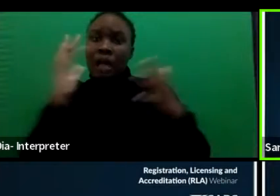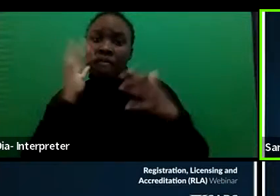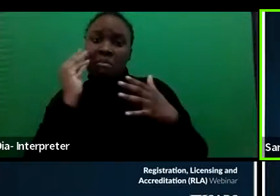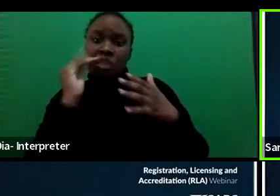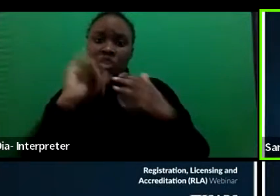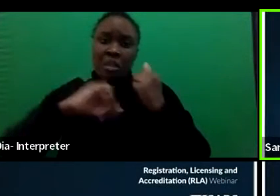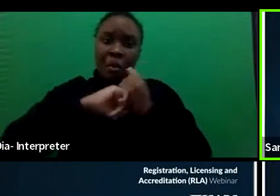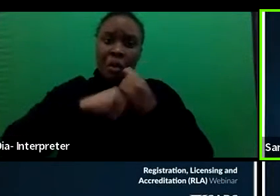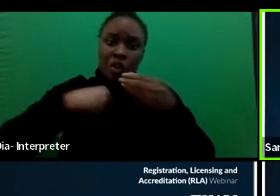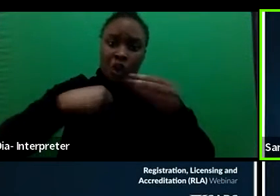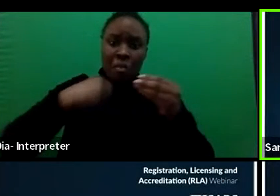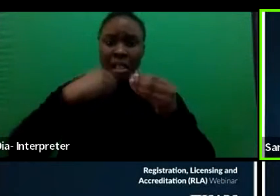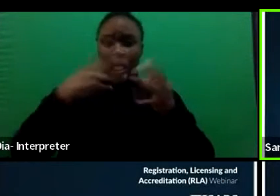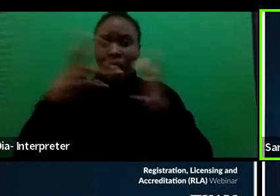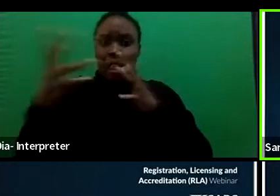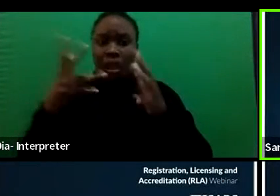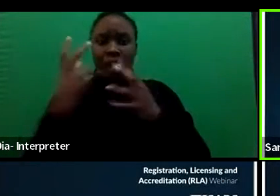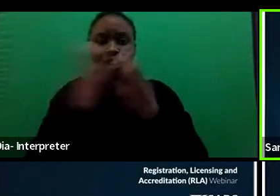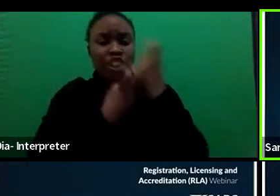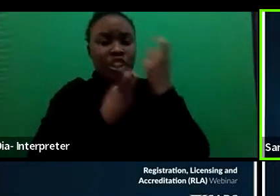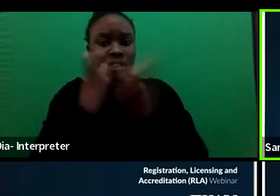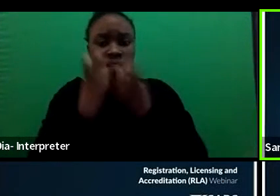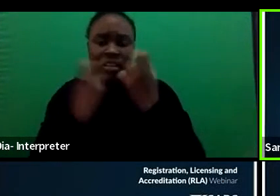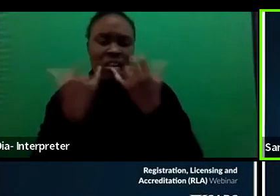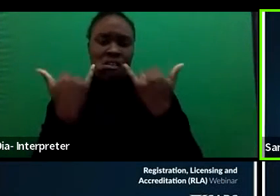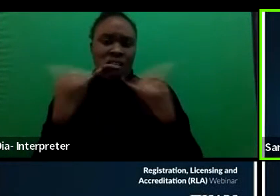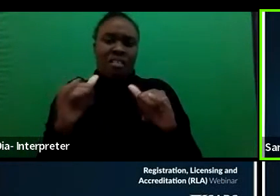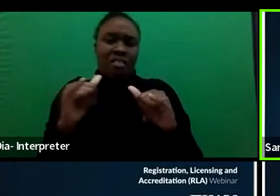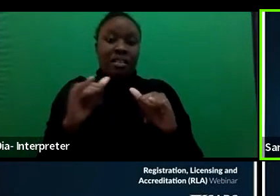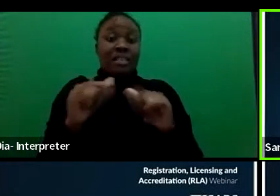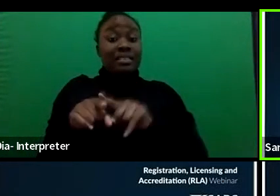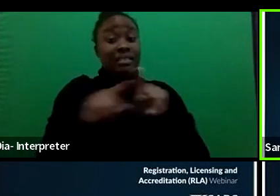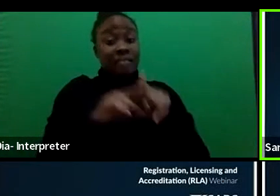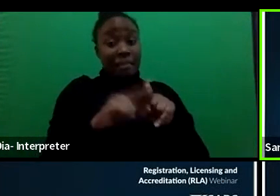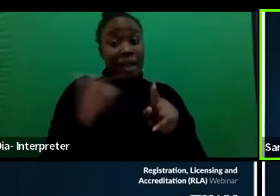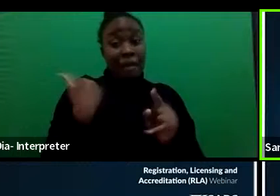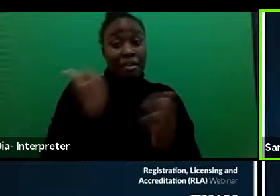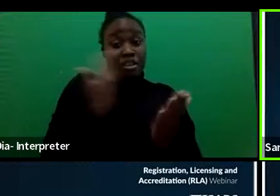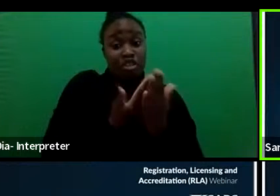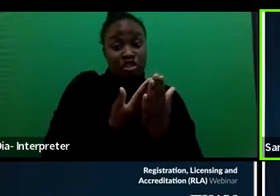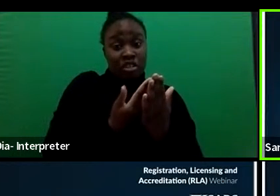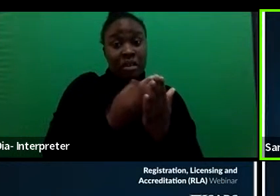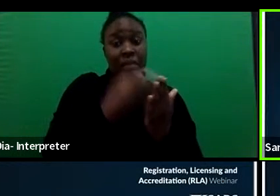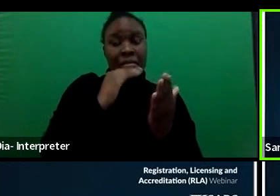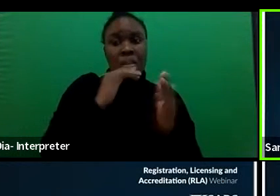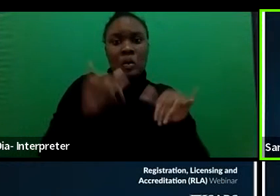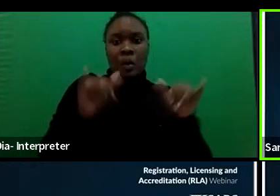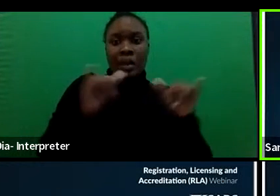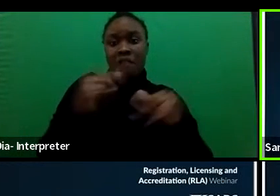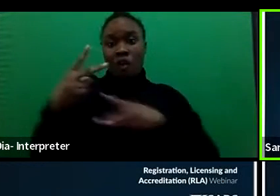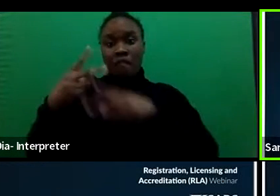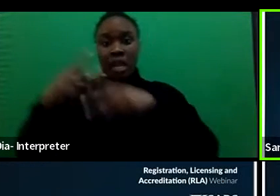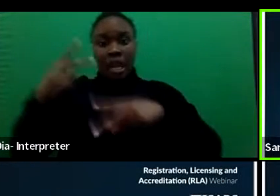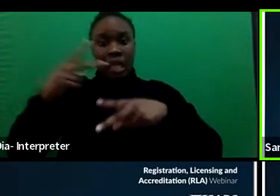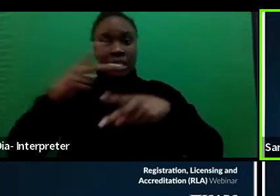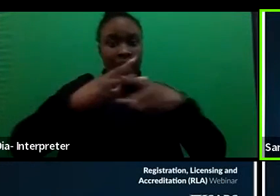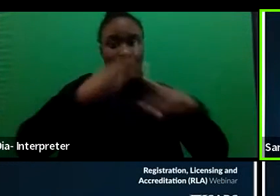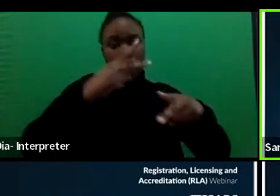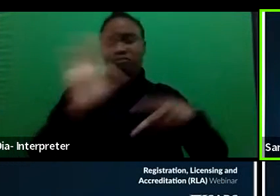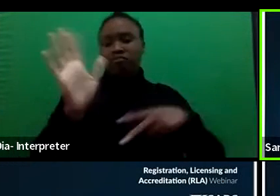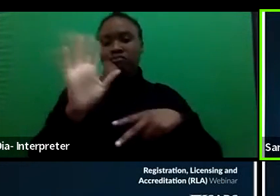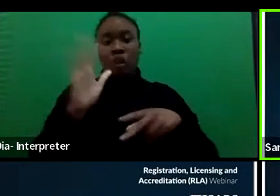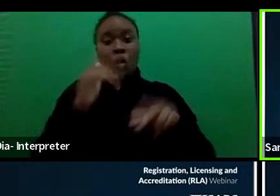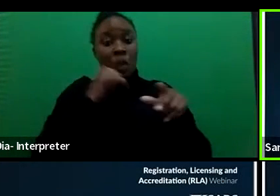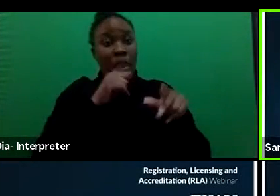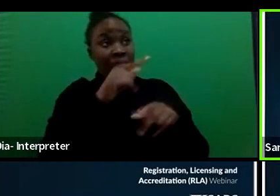supporting documents. And also remember, applications do not have to wait for the other to be finalized. You work on this application,